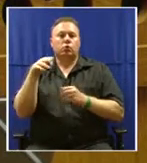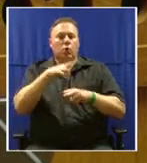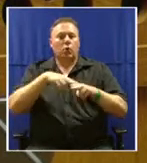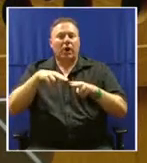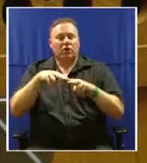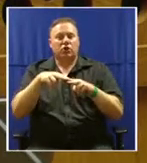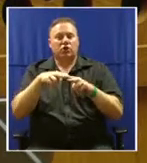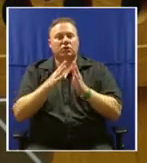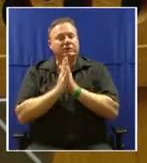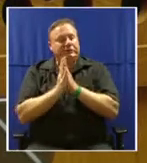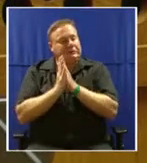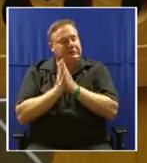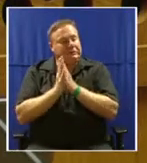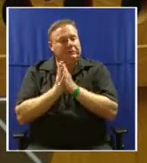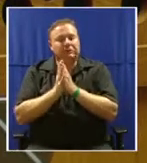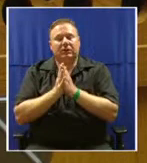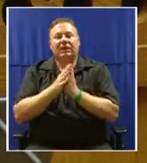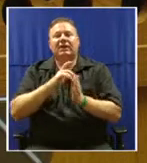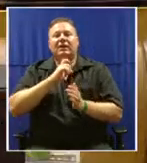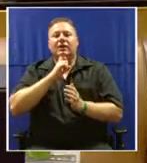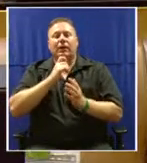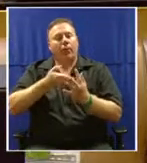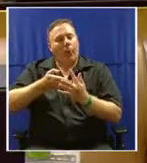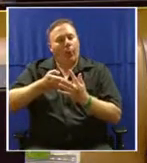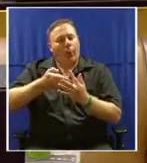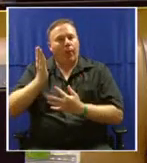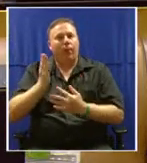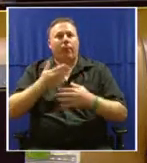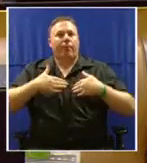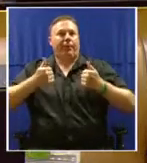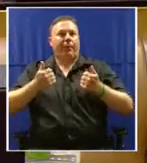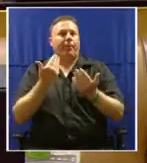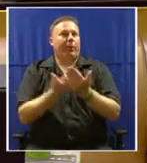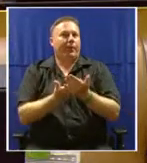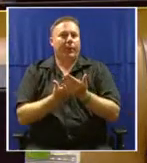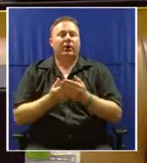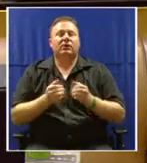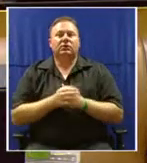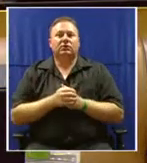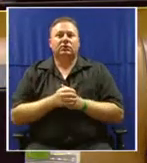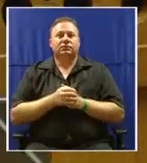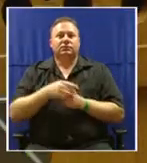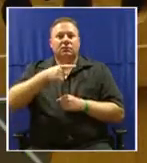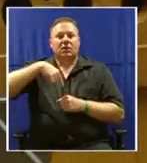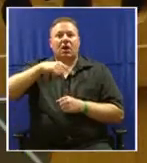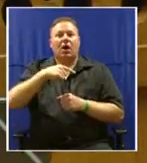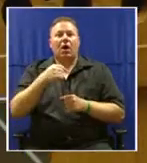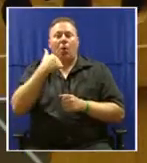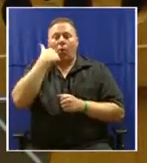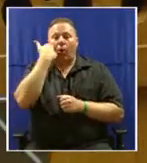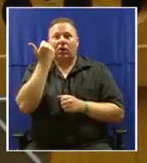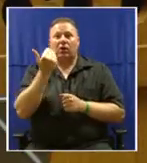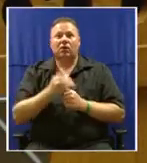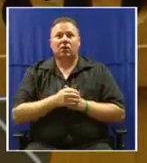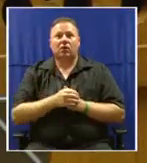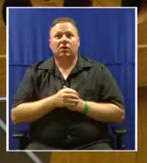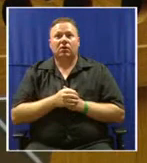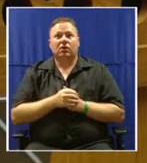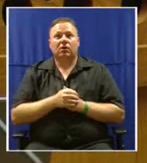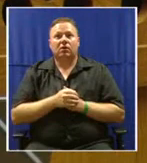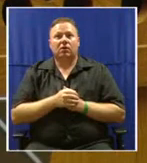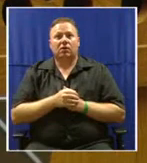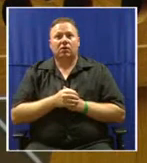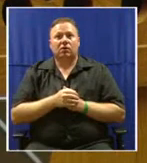time that the king is going through. It is our collective wish that Isilo